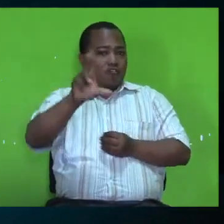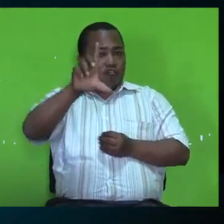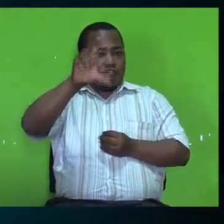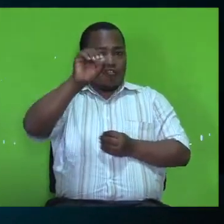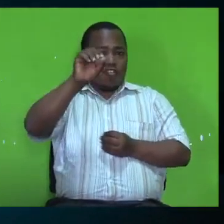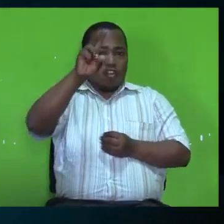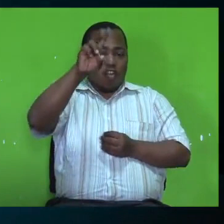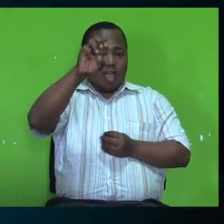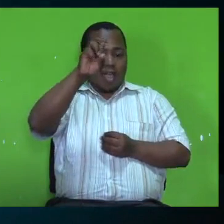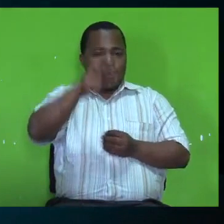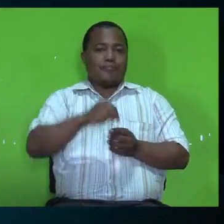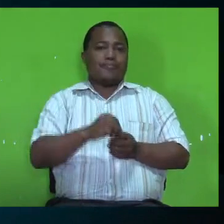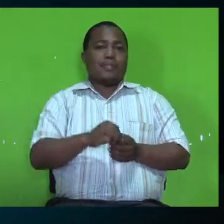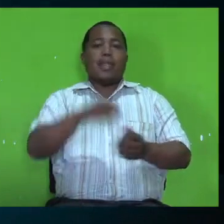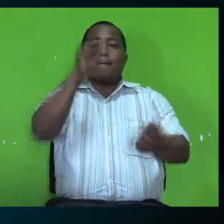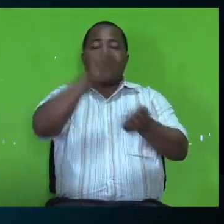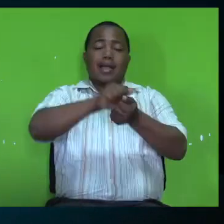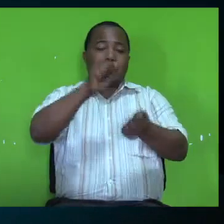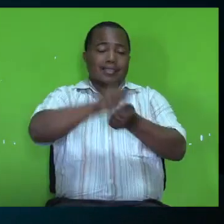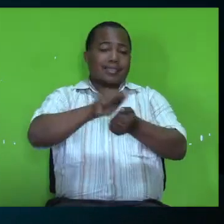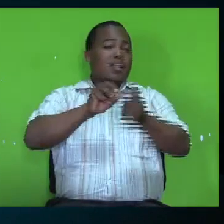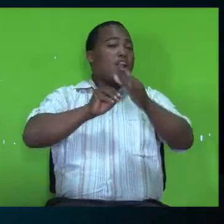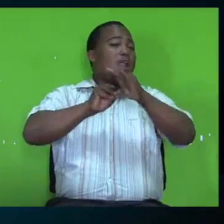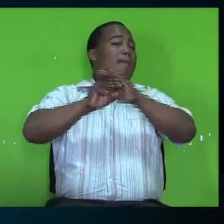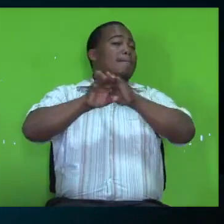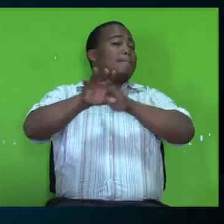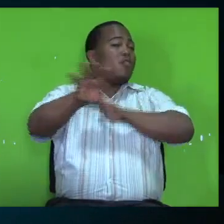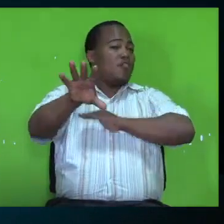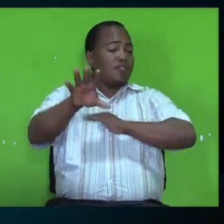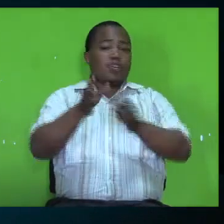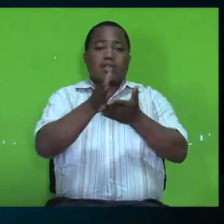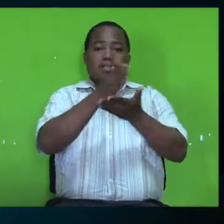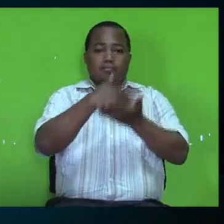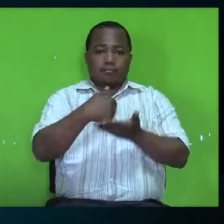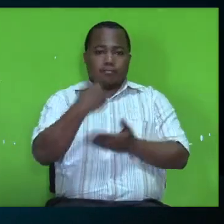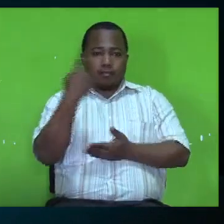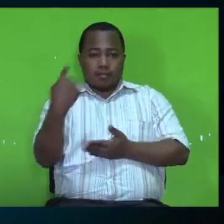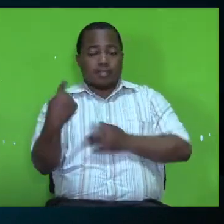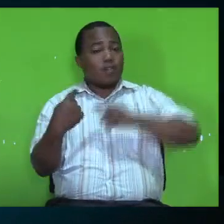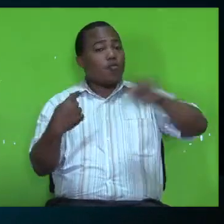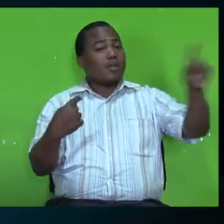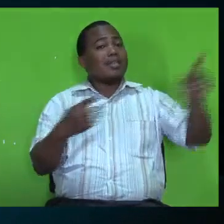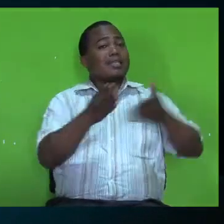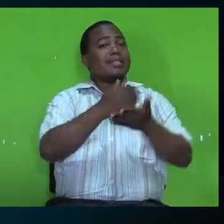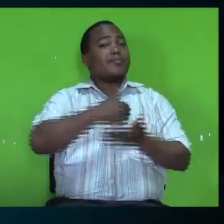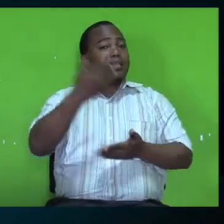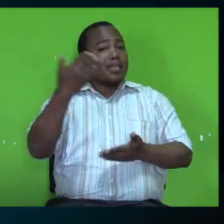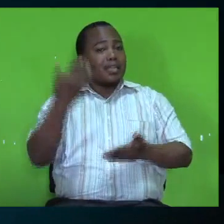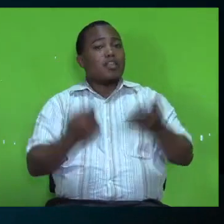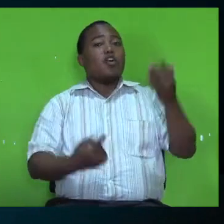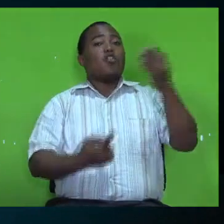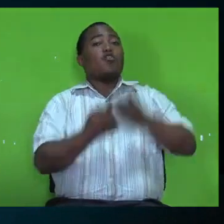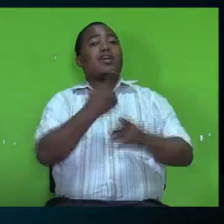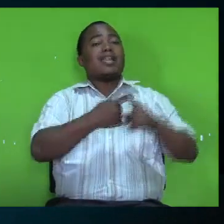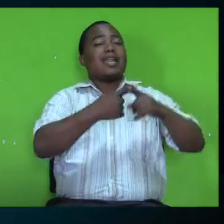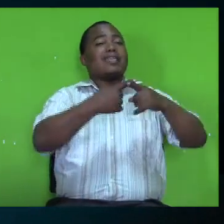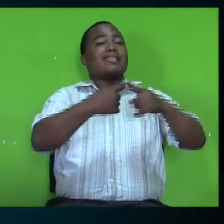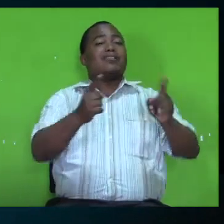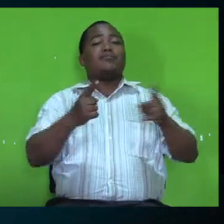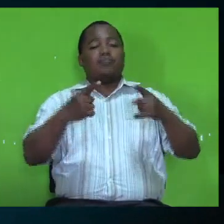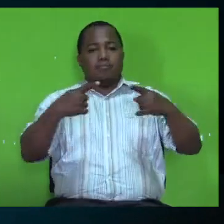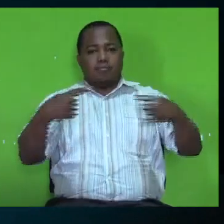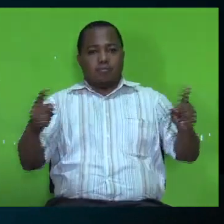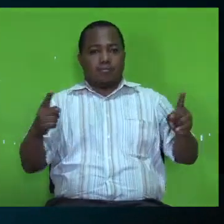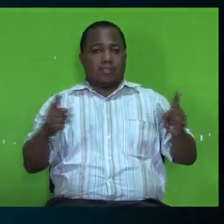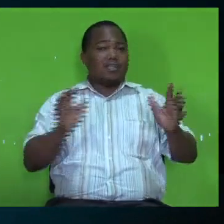flow, materials move from one place to another due to the differences